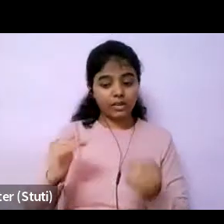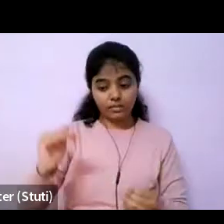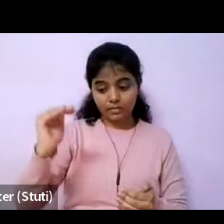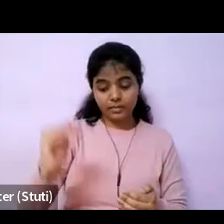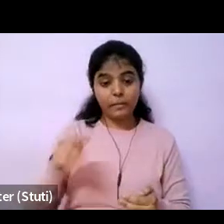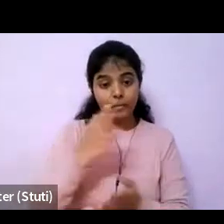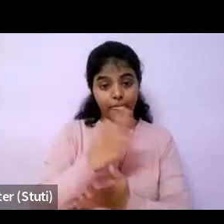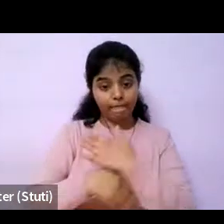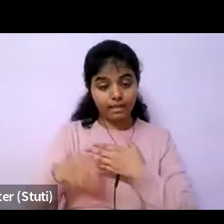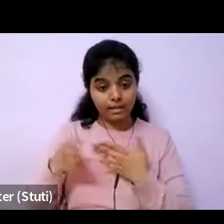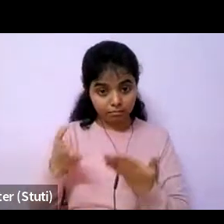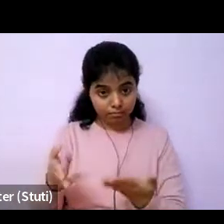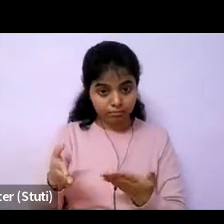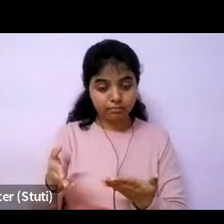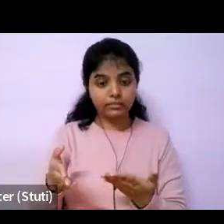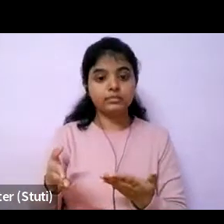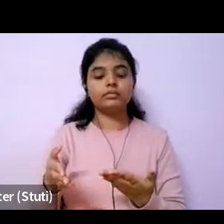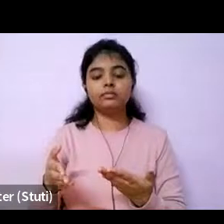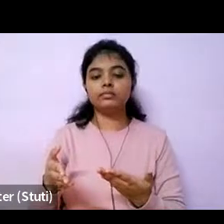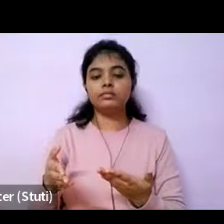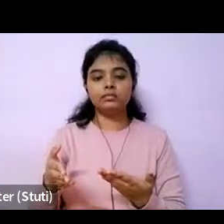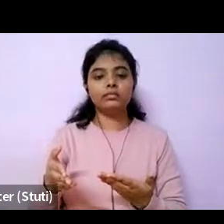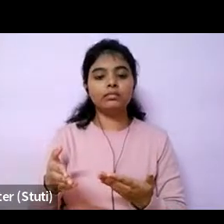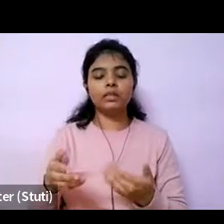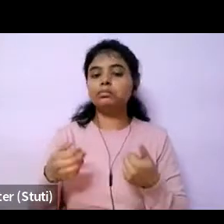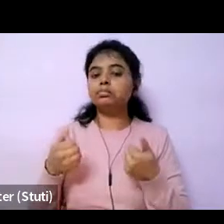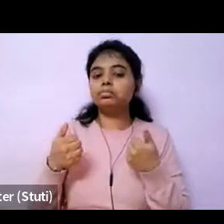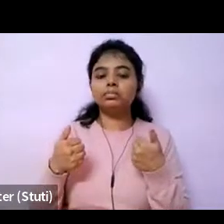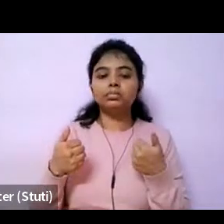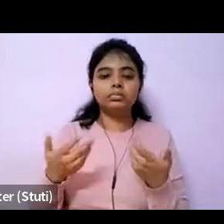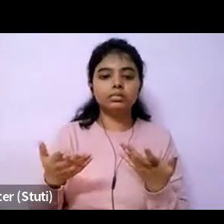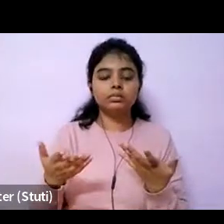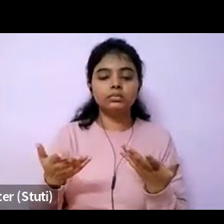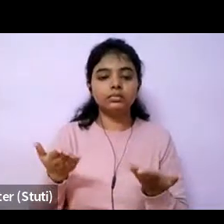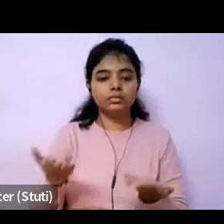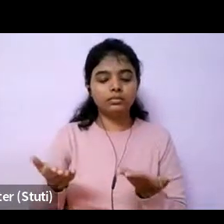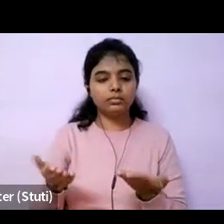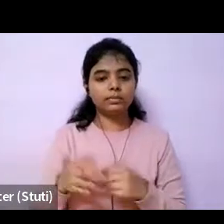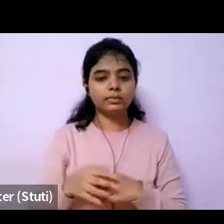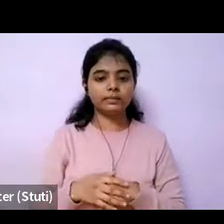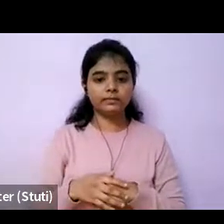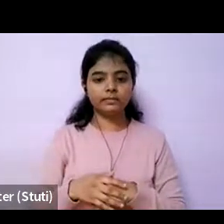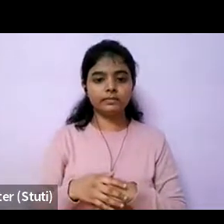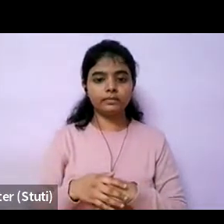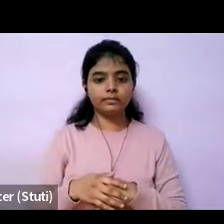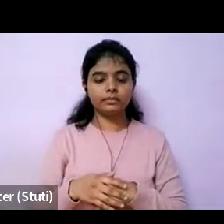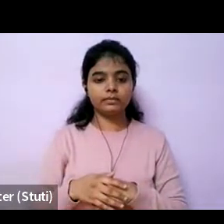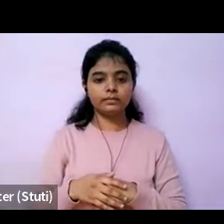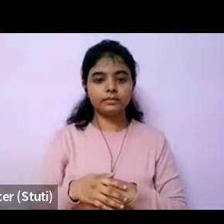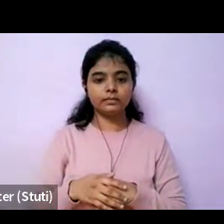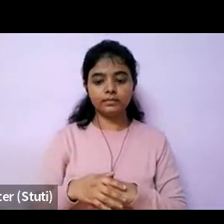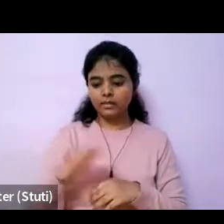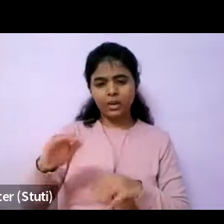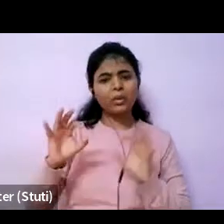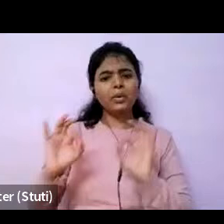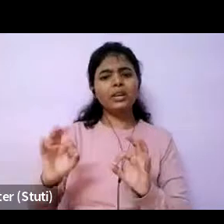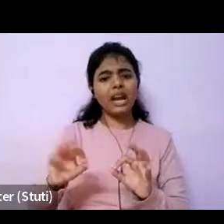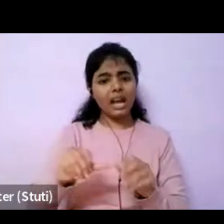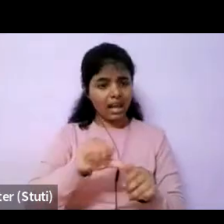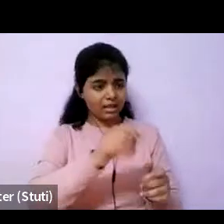before that assertion of not wanting to be proven to be